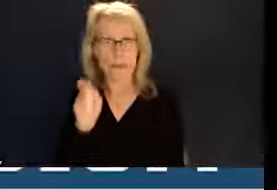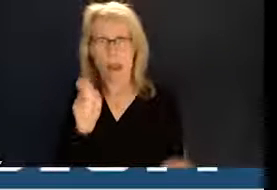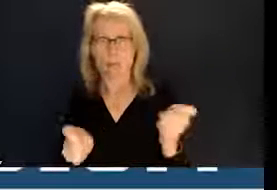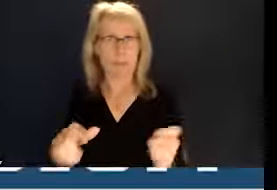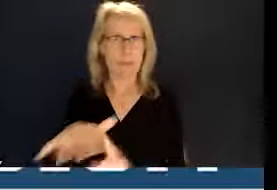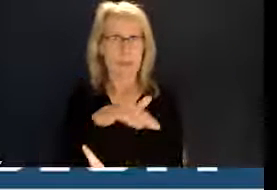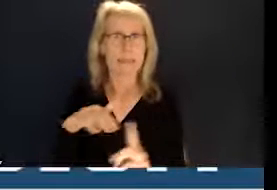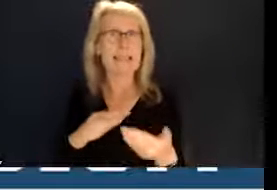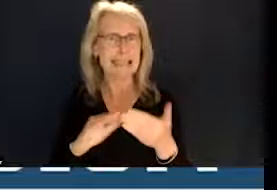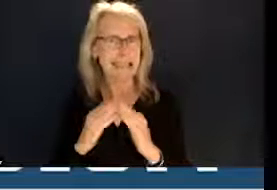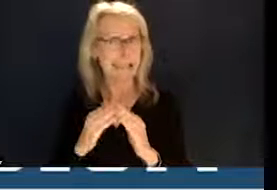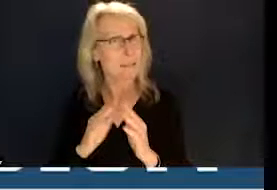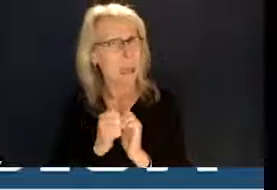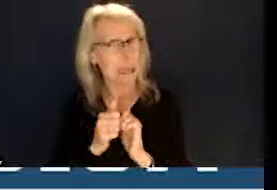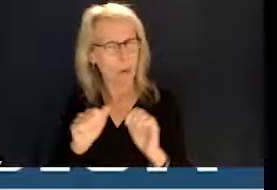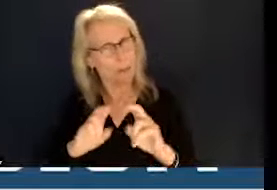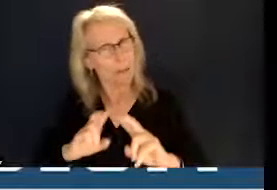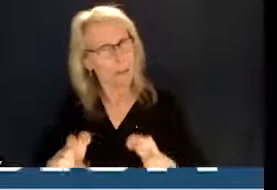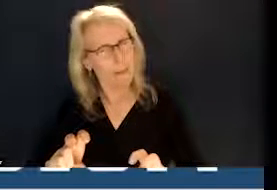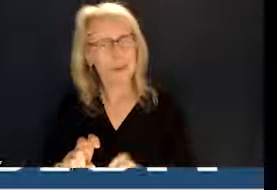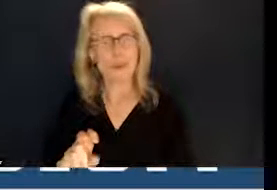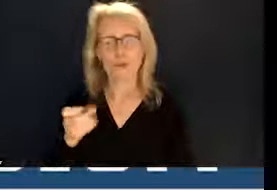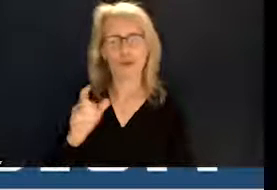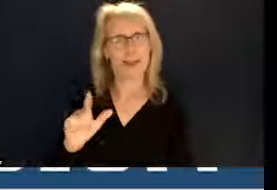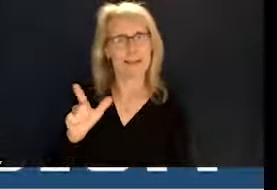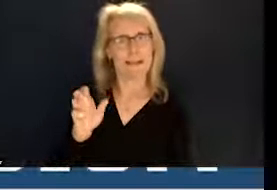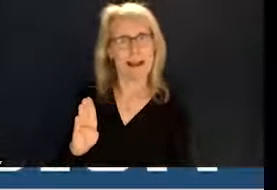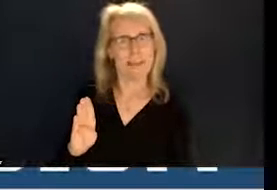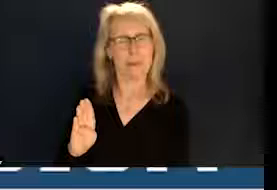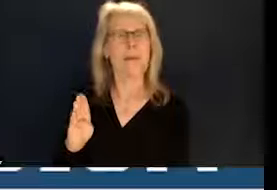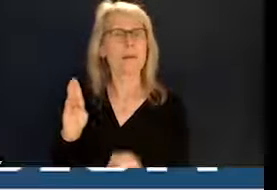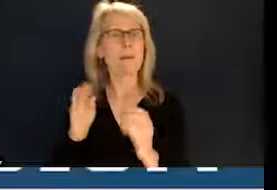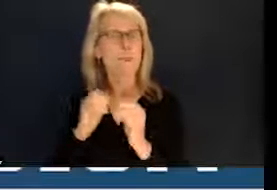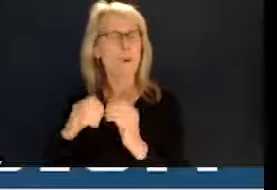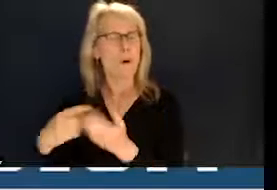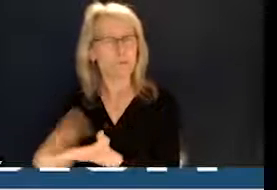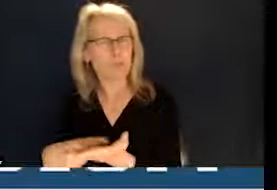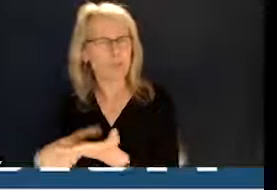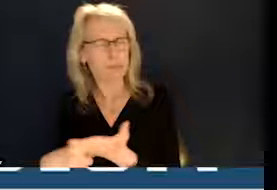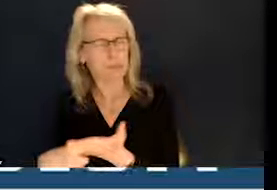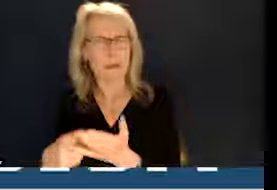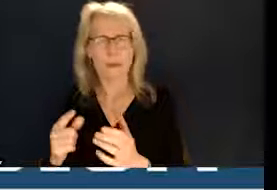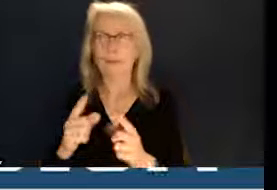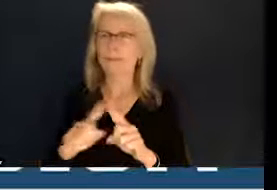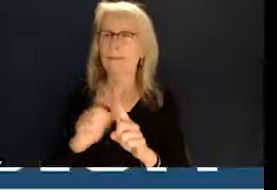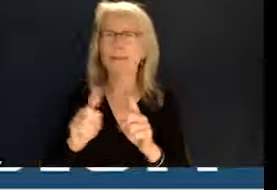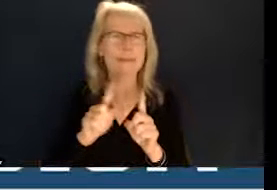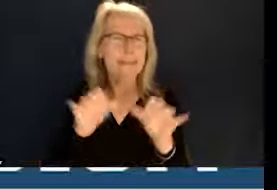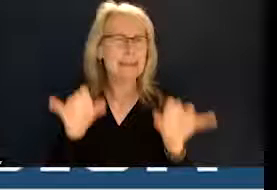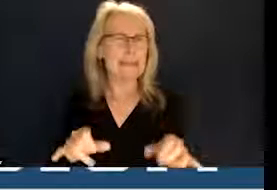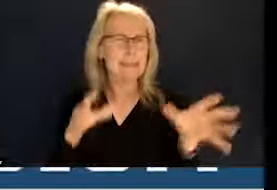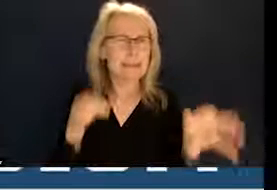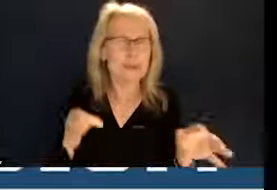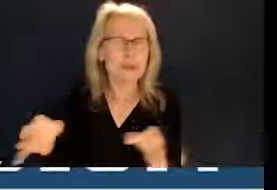life in cities. In addition, Schell's lab integrates critical discourses on how structural oppression, that